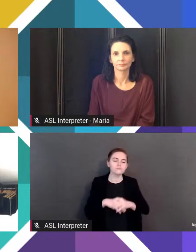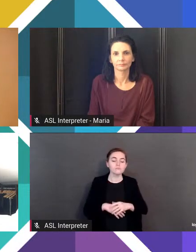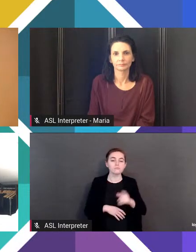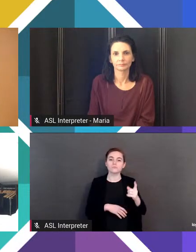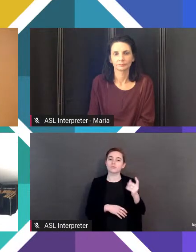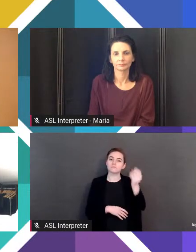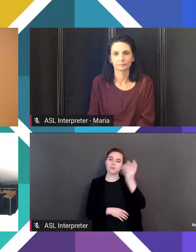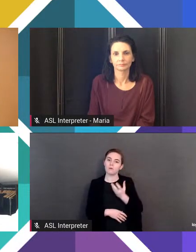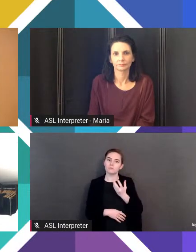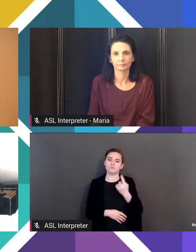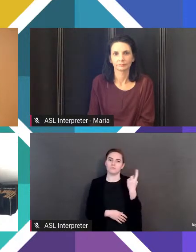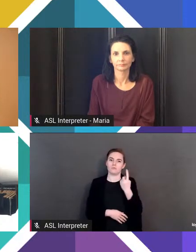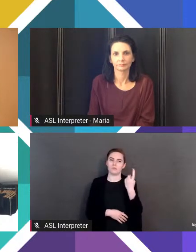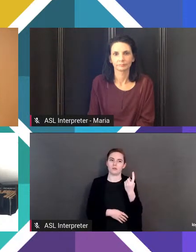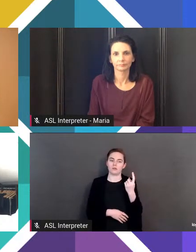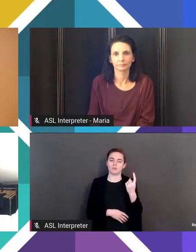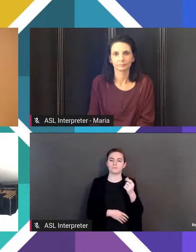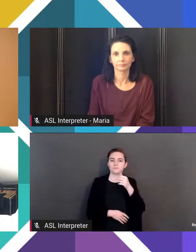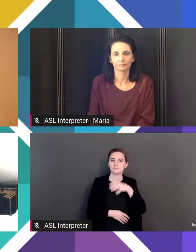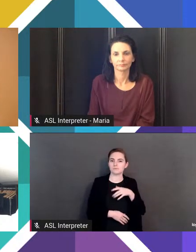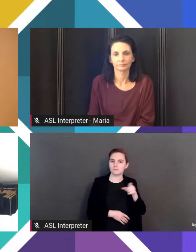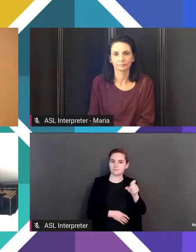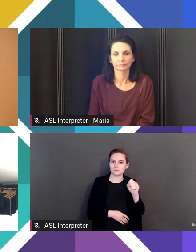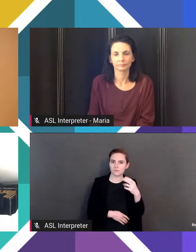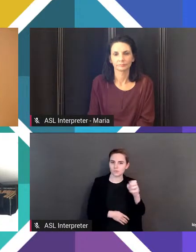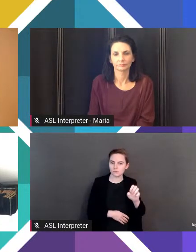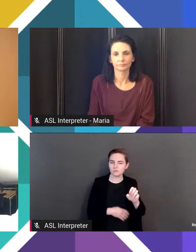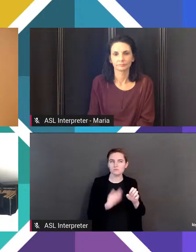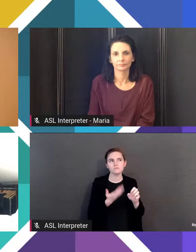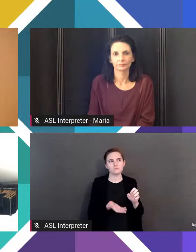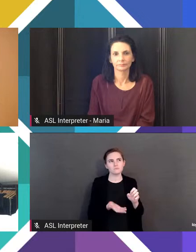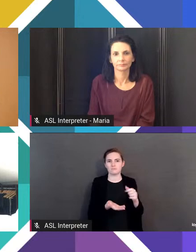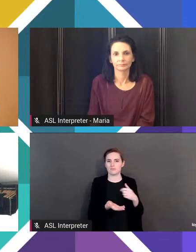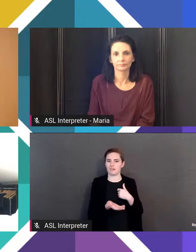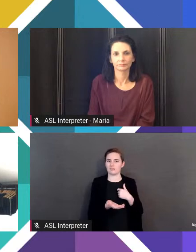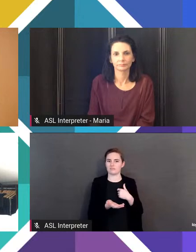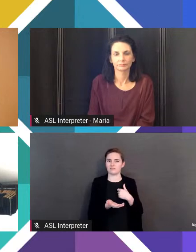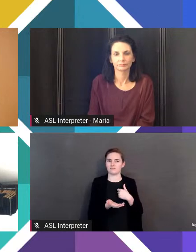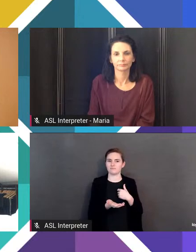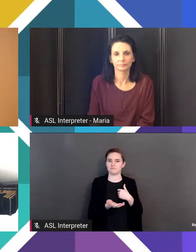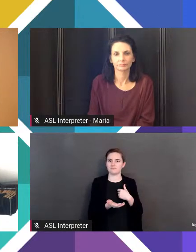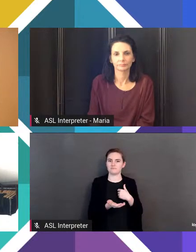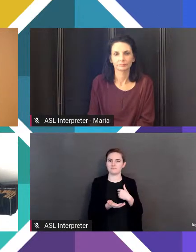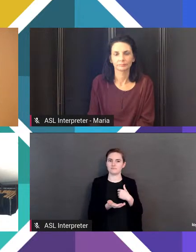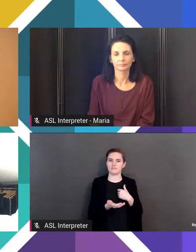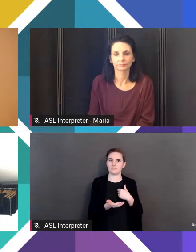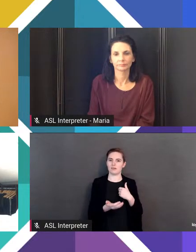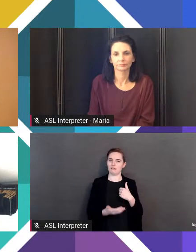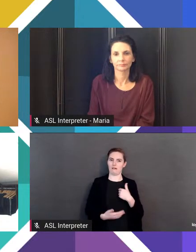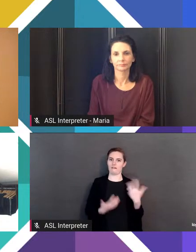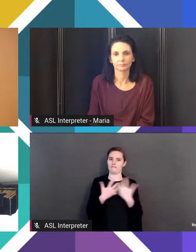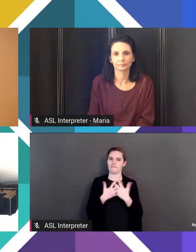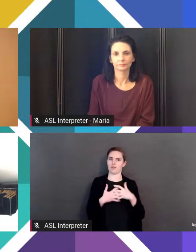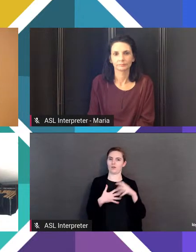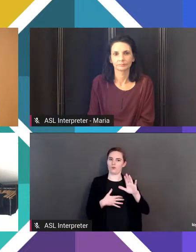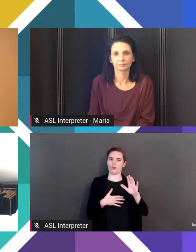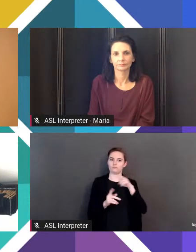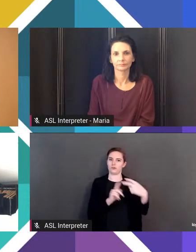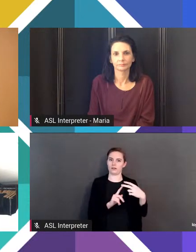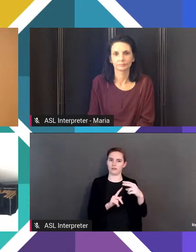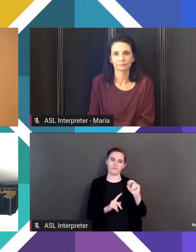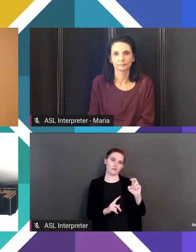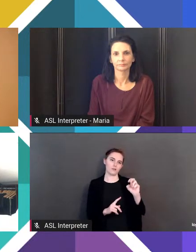to me to the effect of how I fit her, you know, perception of what a non-binary person looks like, which is like a